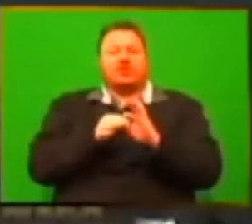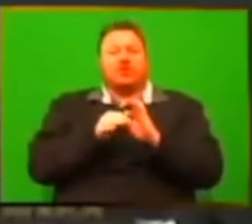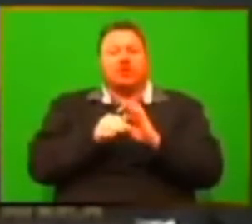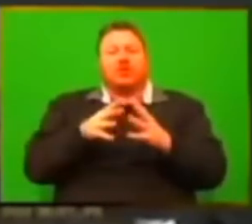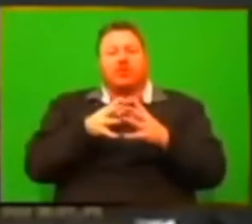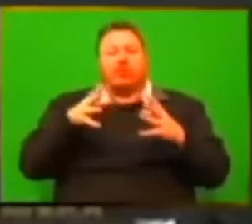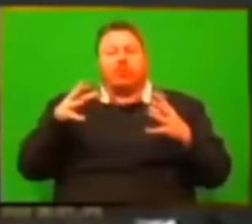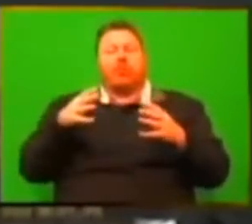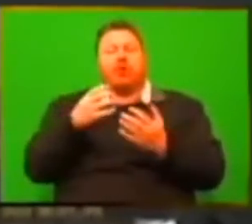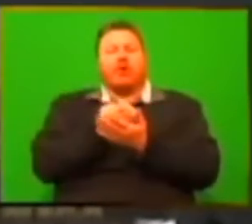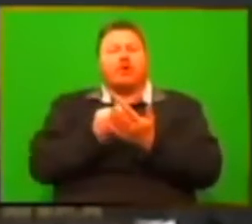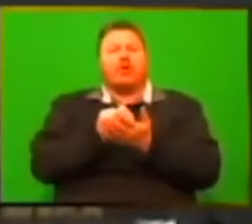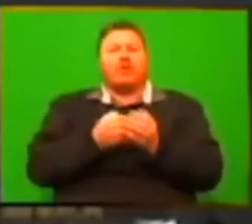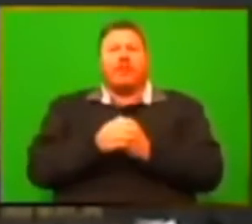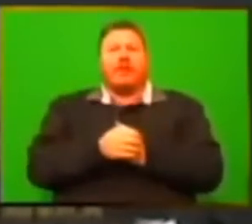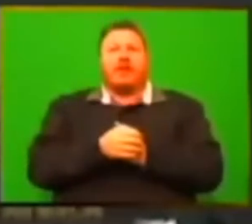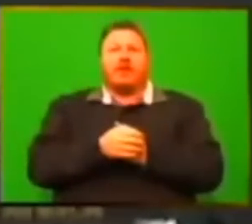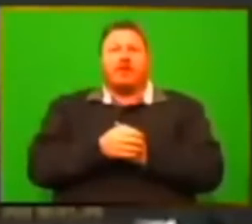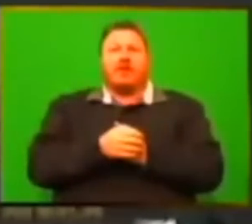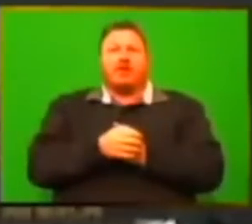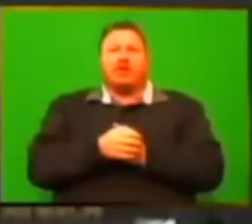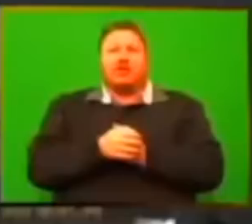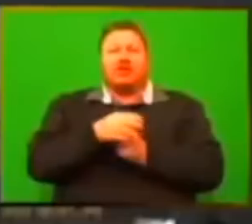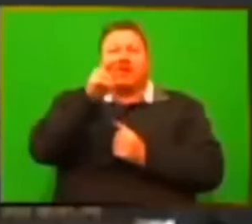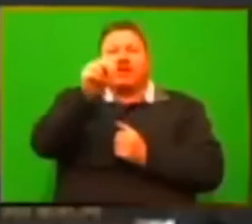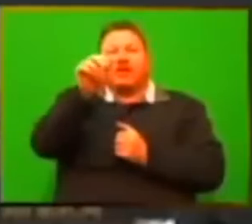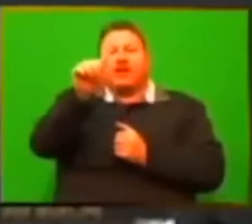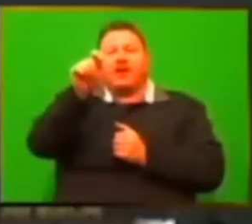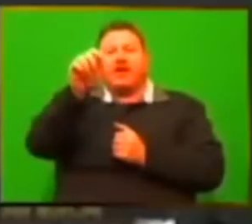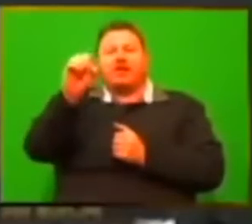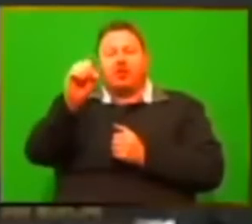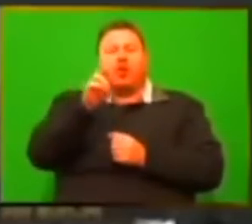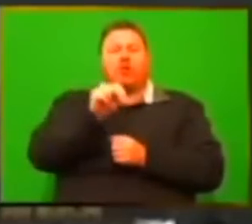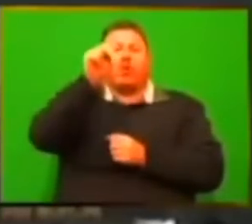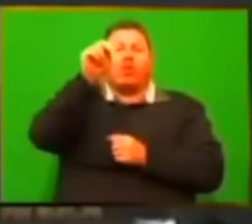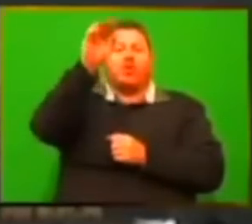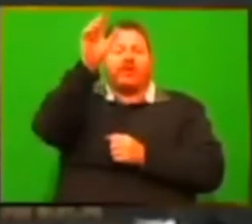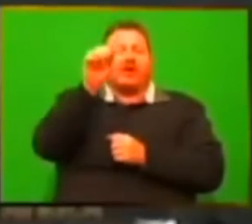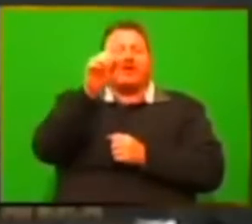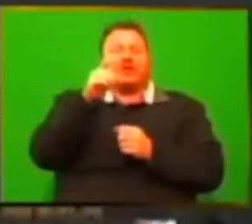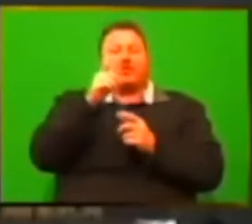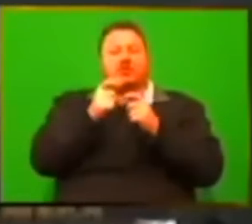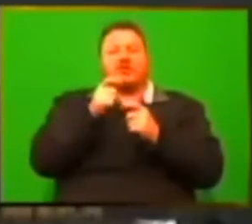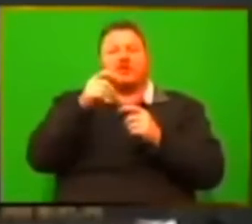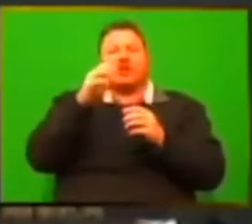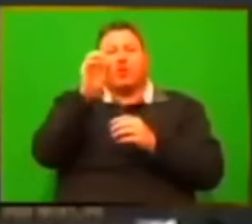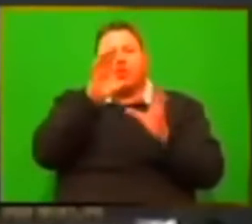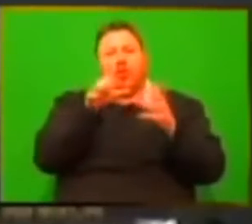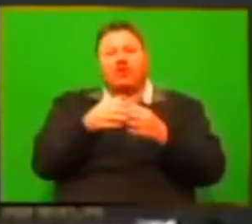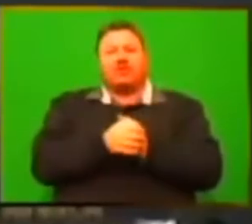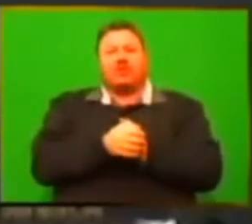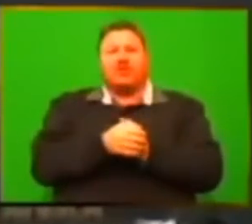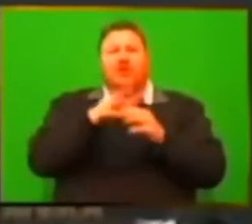to grow the economy. The North Atlantic Treaty Organization, NATO, is agitating for a world war through its